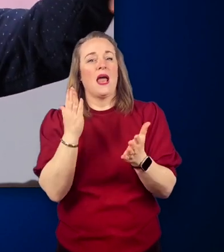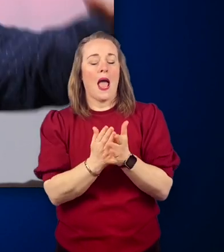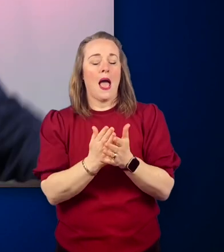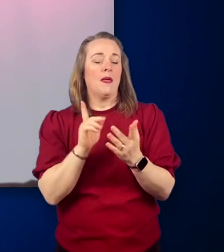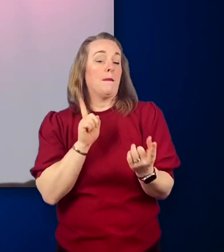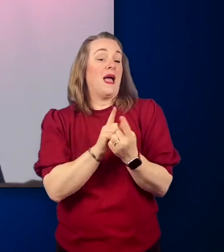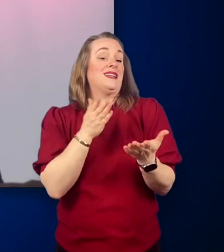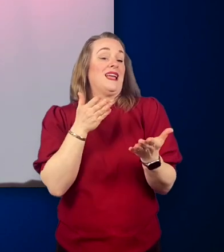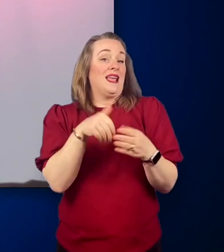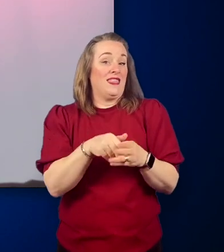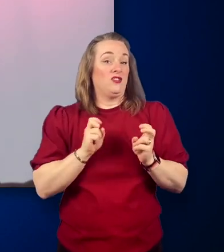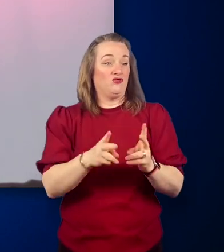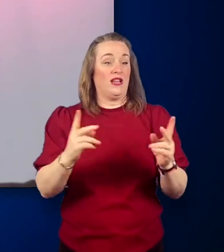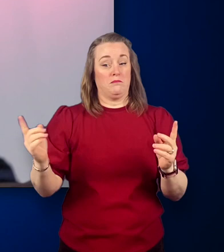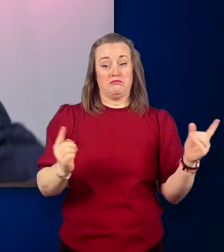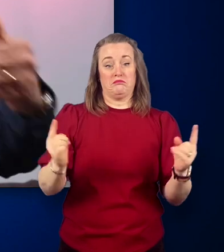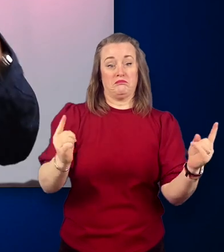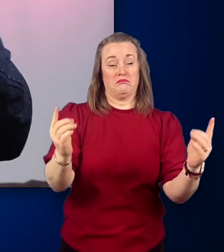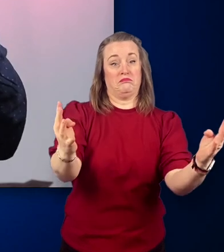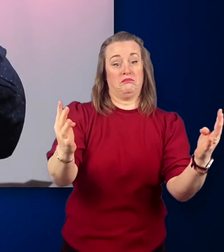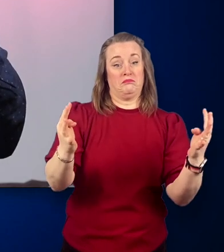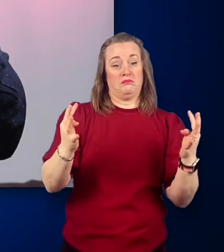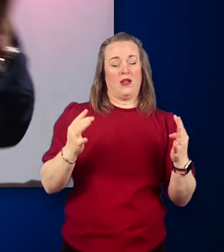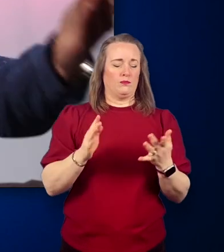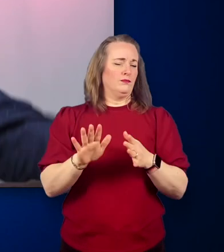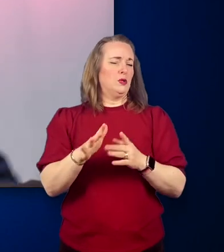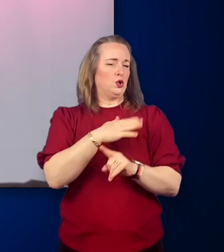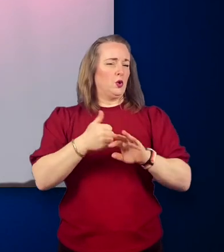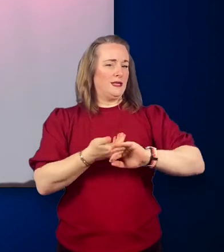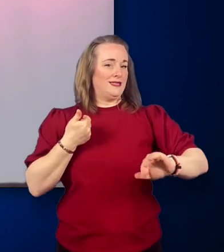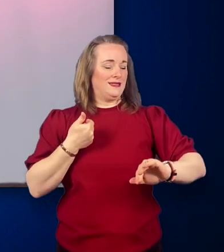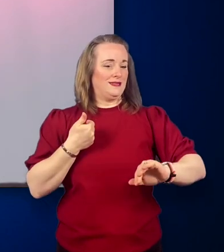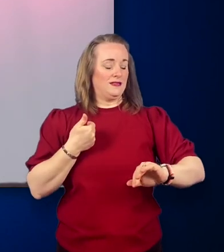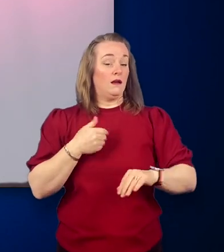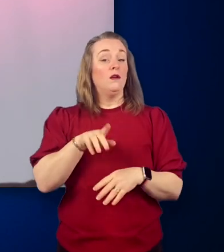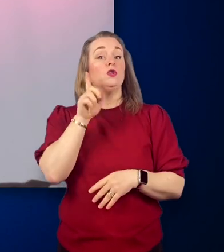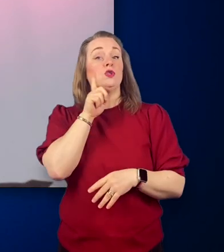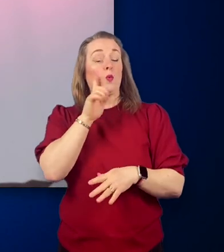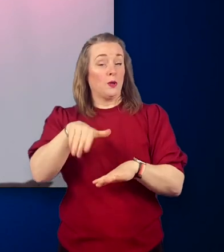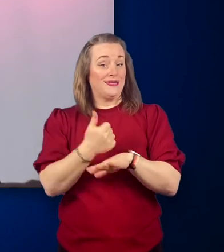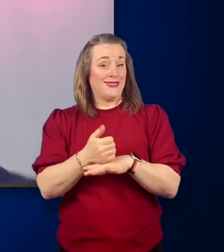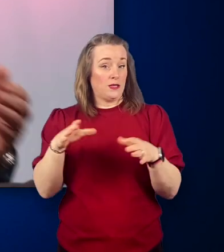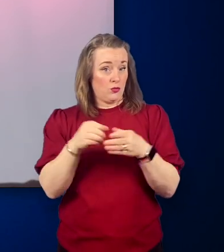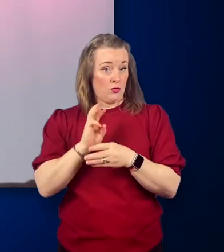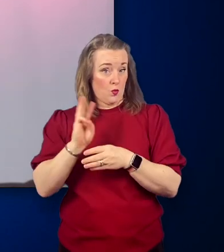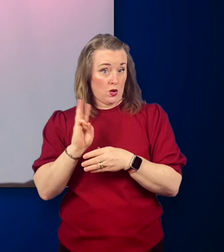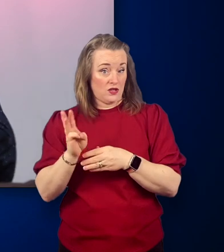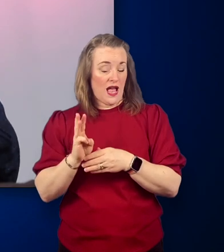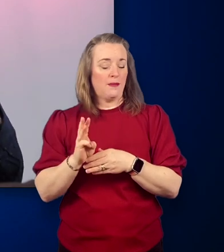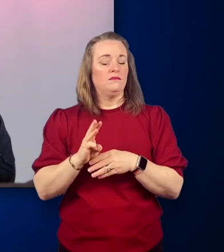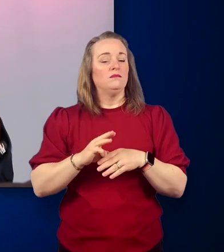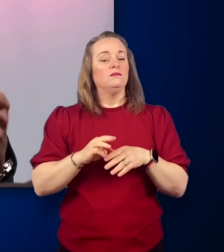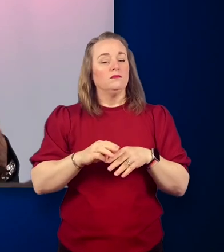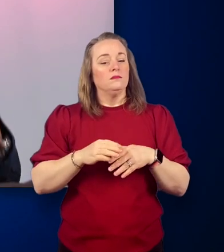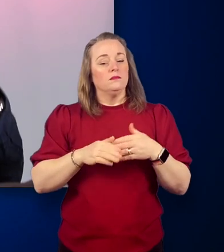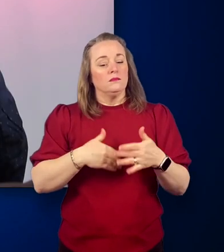socially distanced, and they started to ask her about her faith. And as they started to